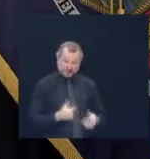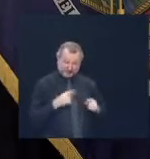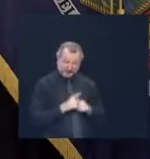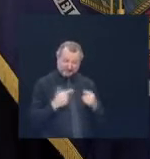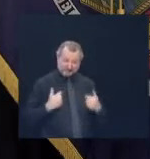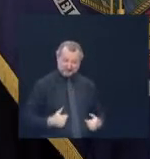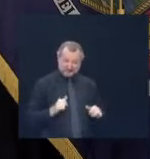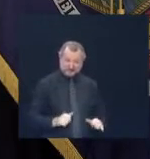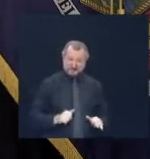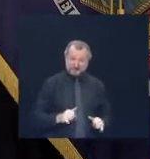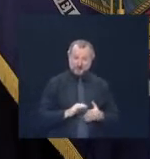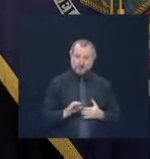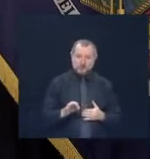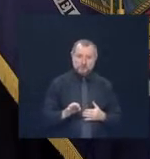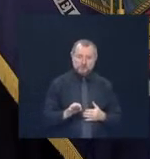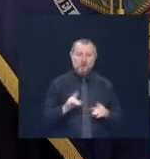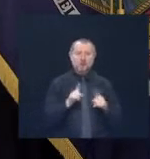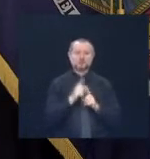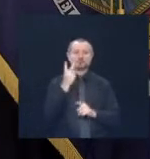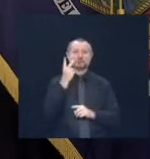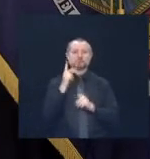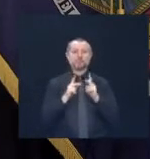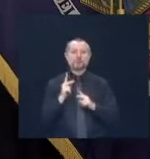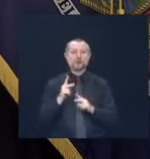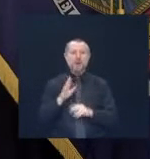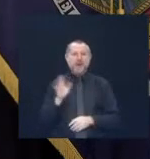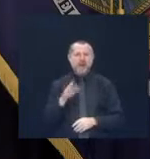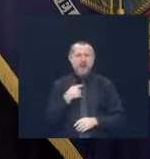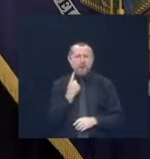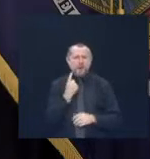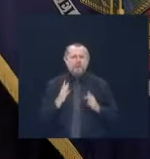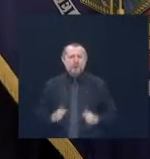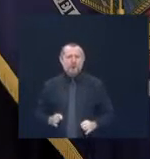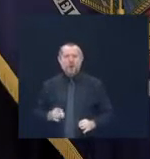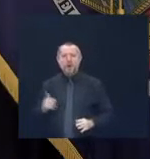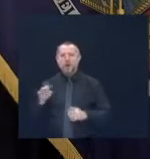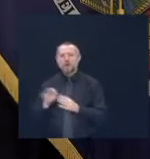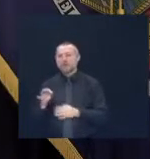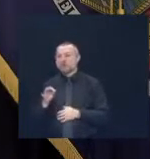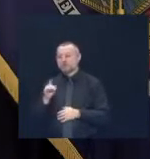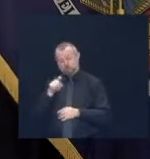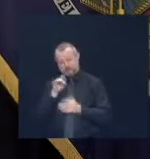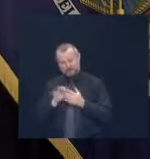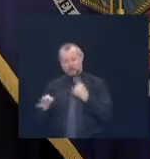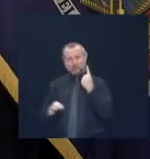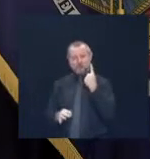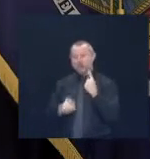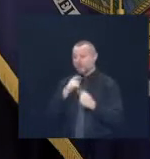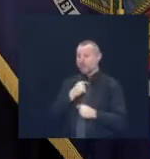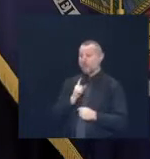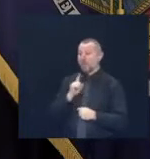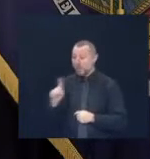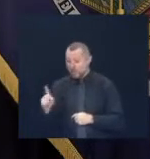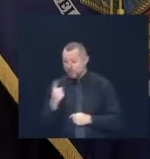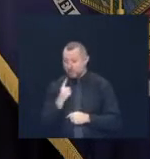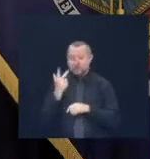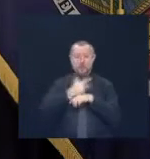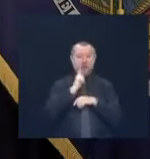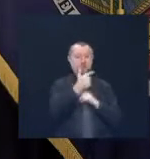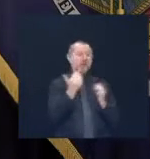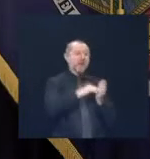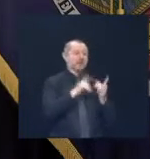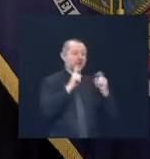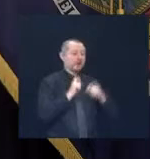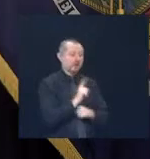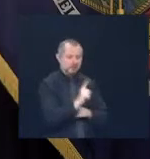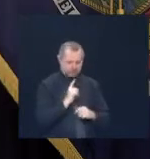as two positives we count that as one positive because it's are youing the antigen tests